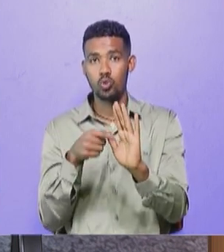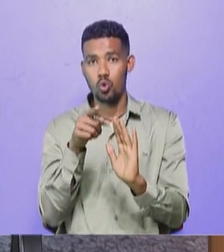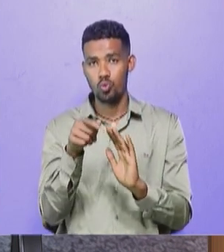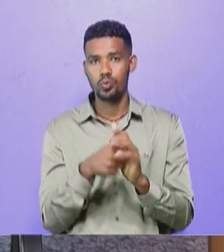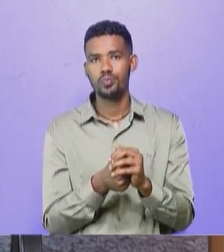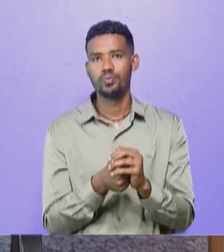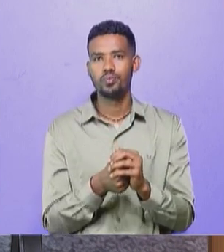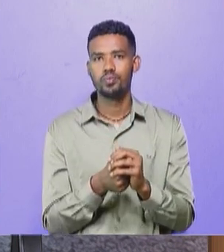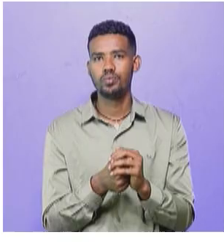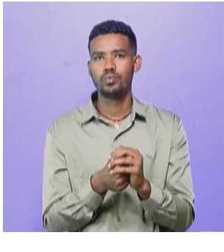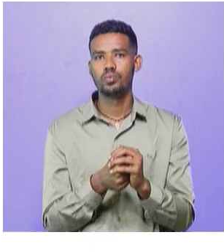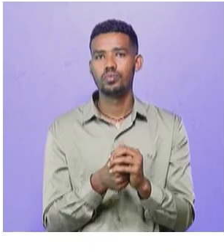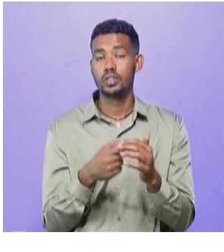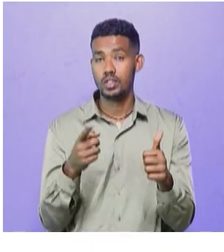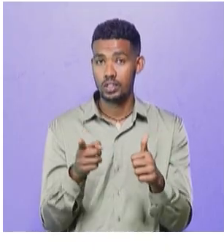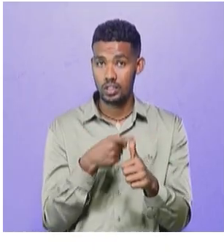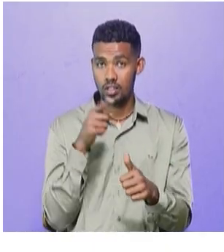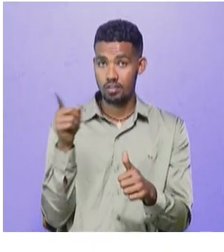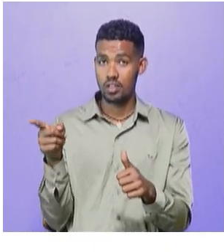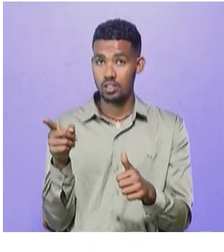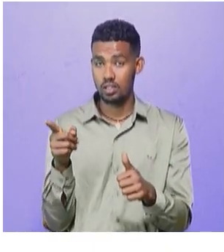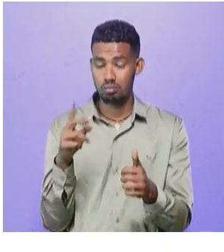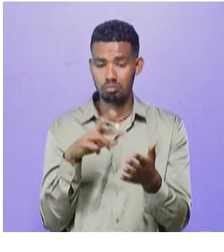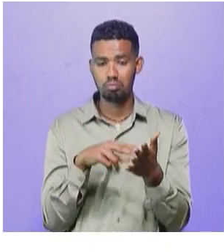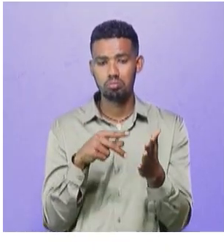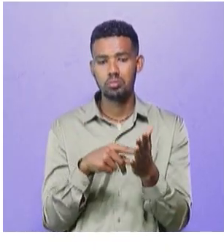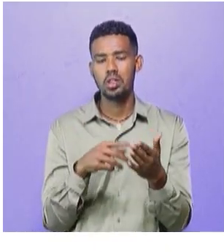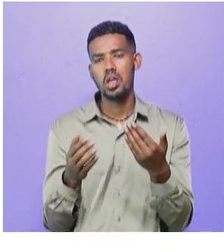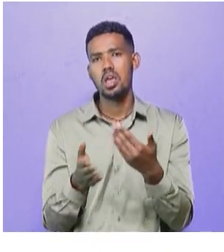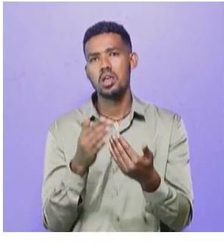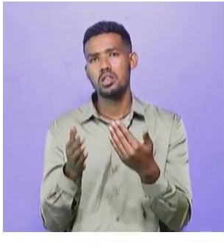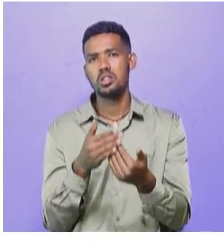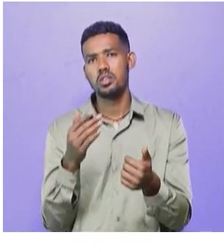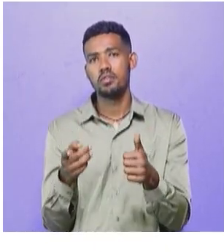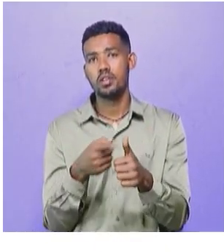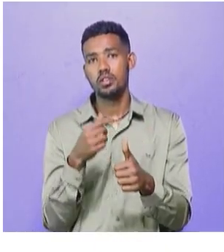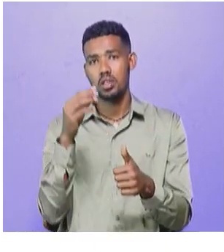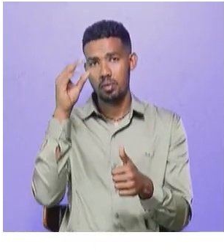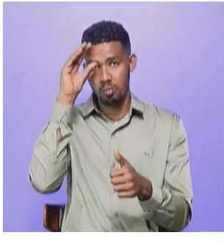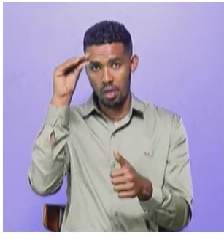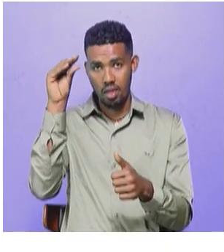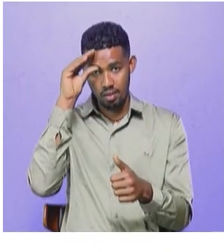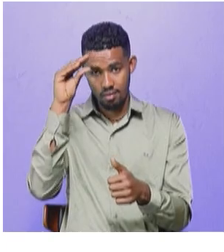Here is the first one, man, from the easy one, man,